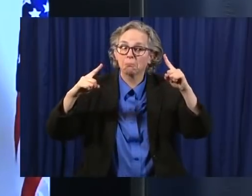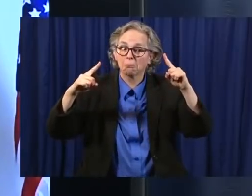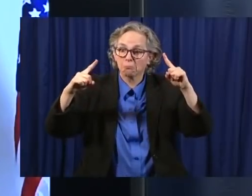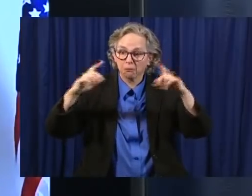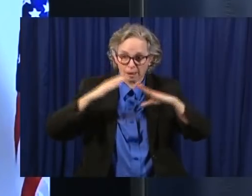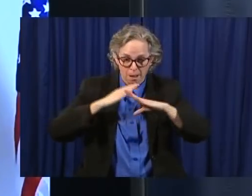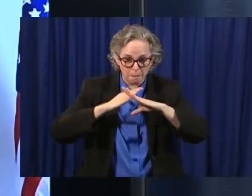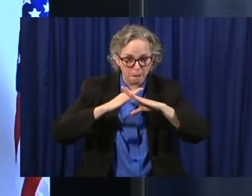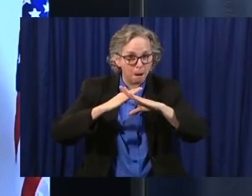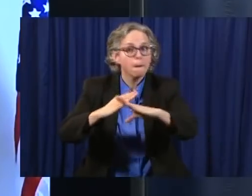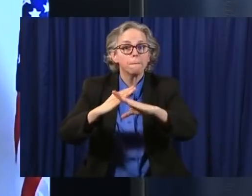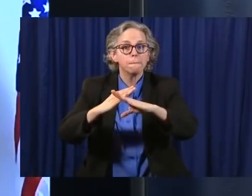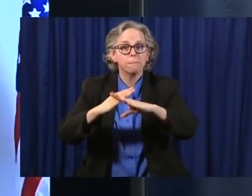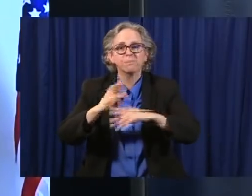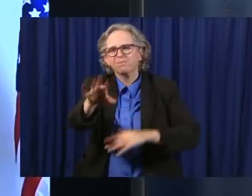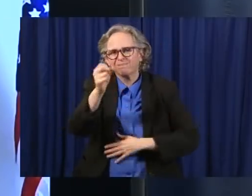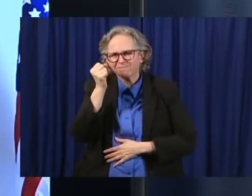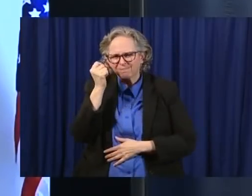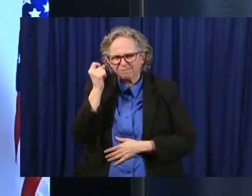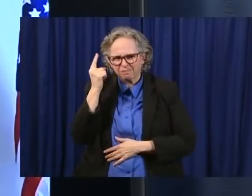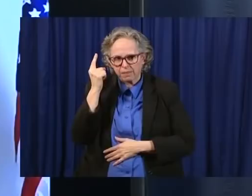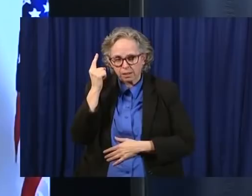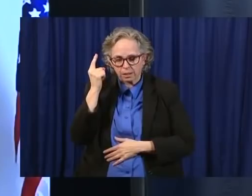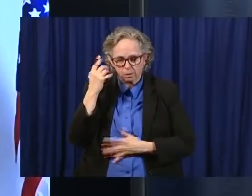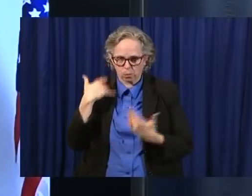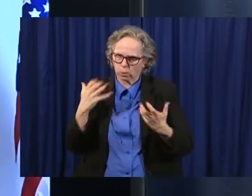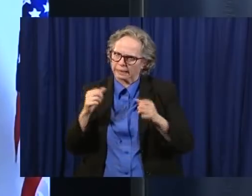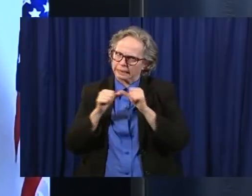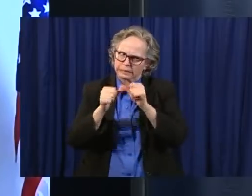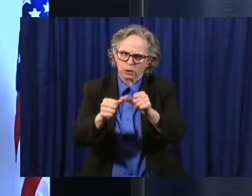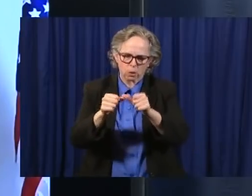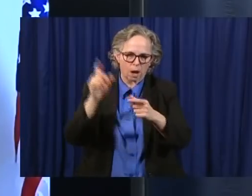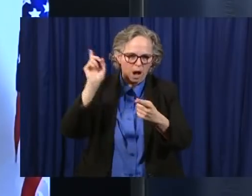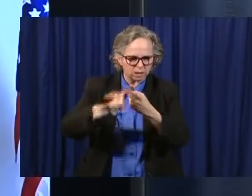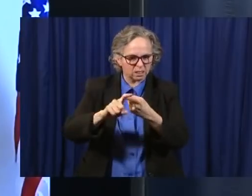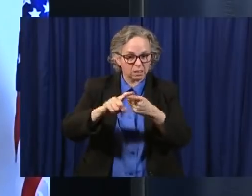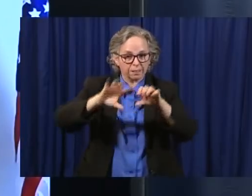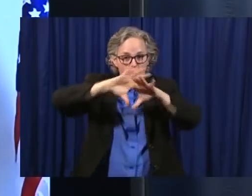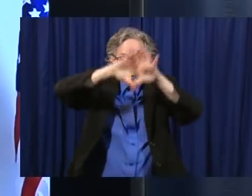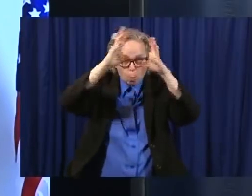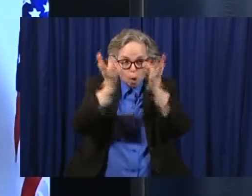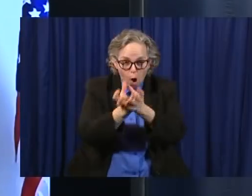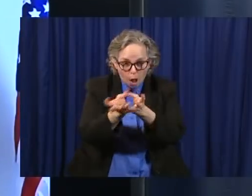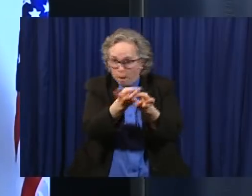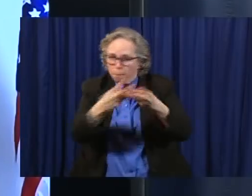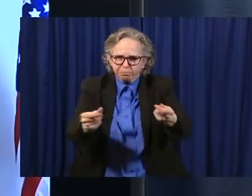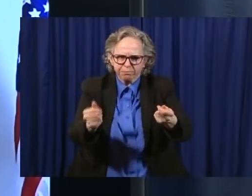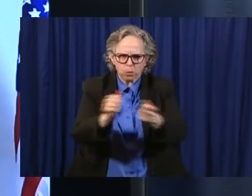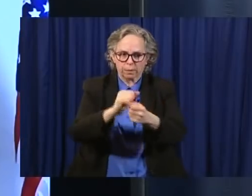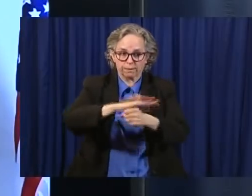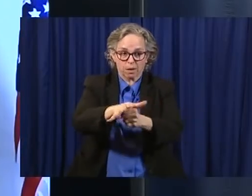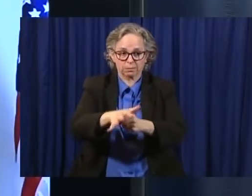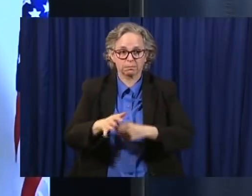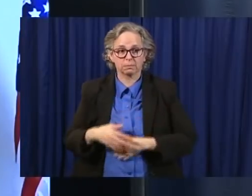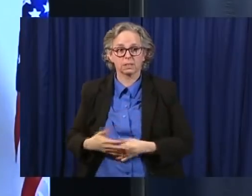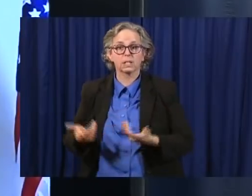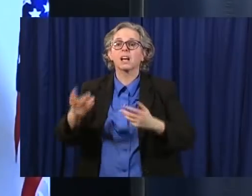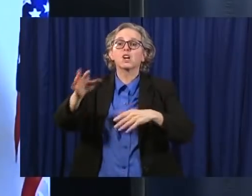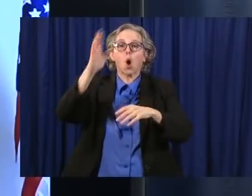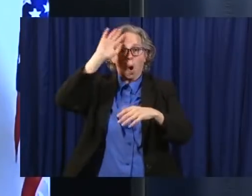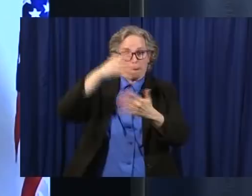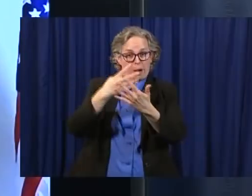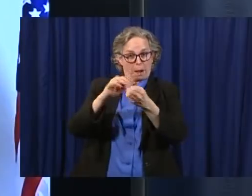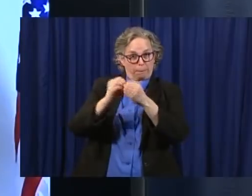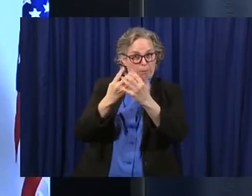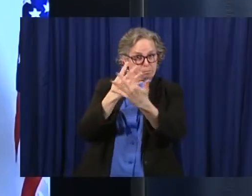surge in the free world happened, so that our surge and Ohio's surge happened slightly different timing, which is good, so that